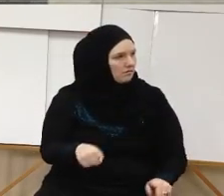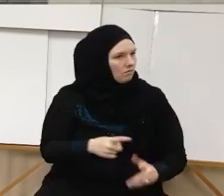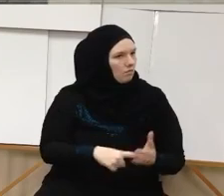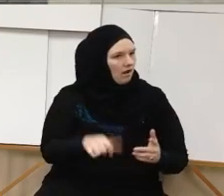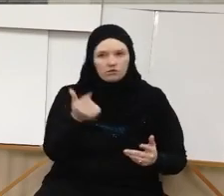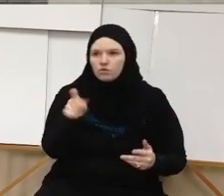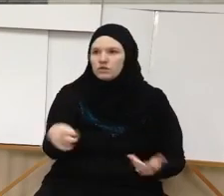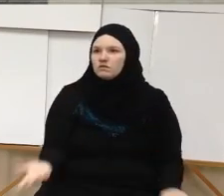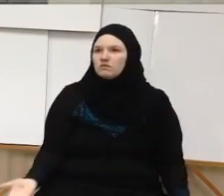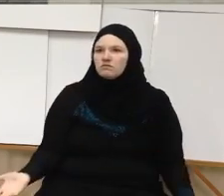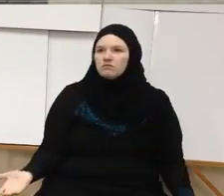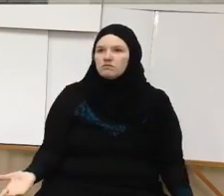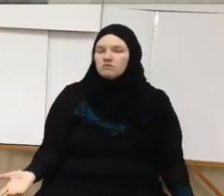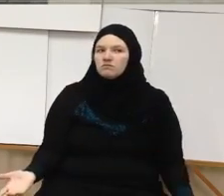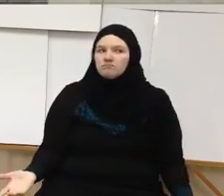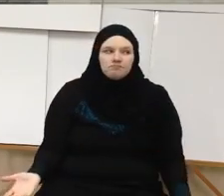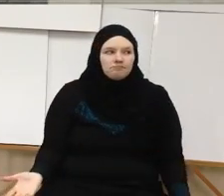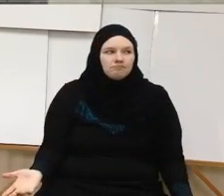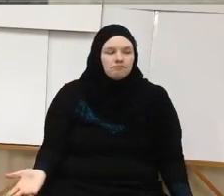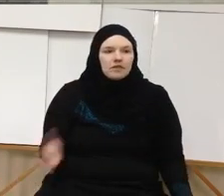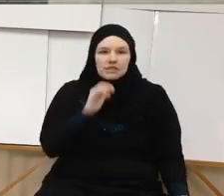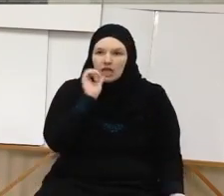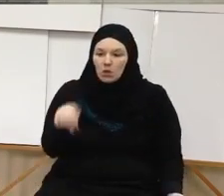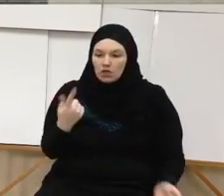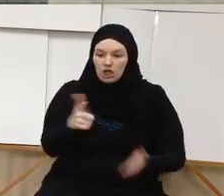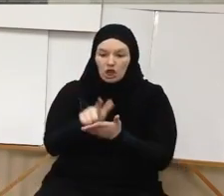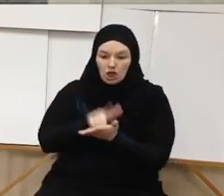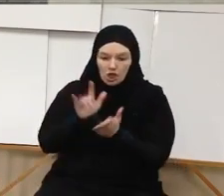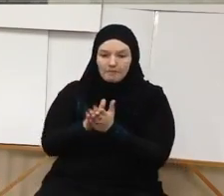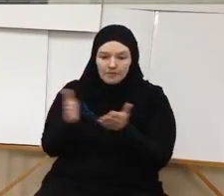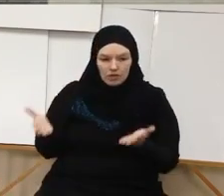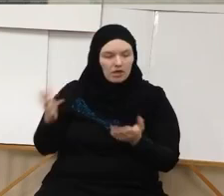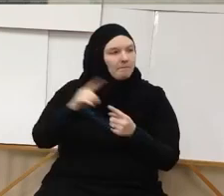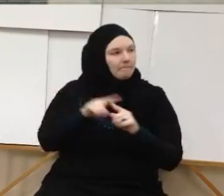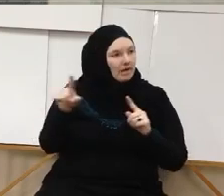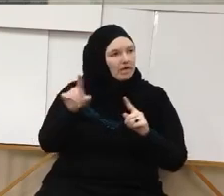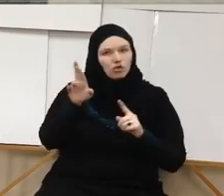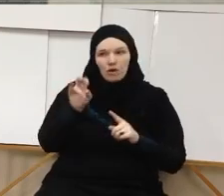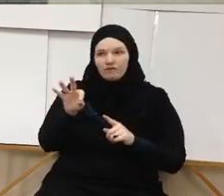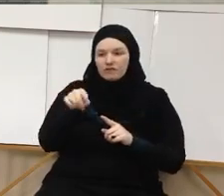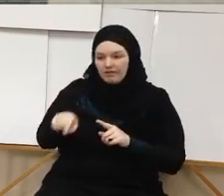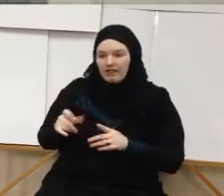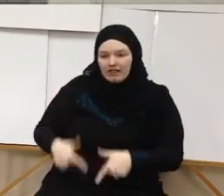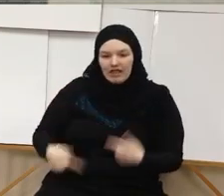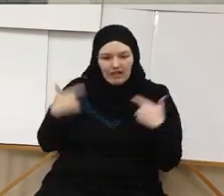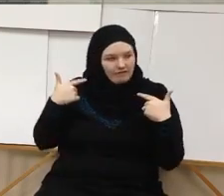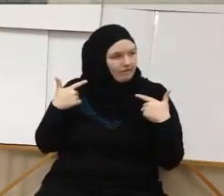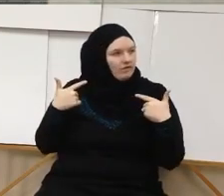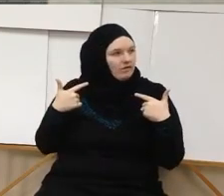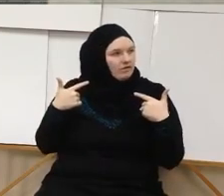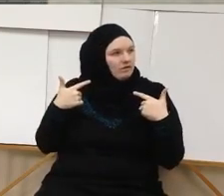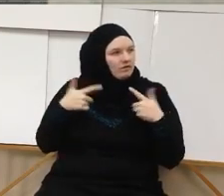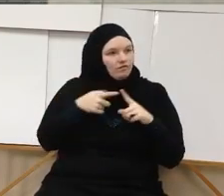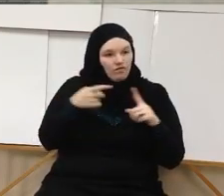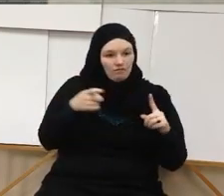need? So it's not only a law book, it is a reference for life from the beginning of the creation